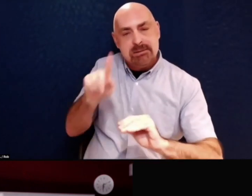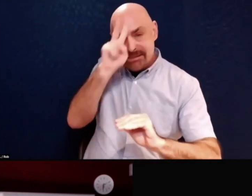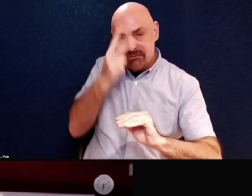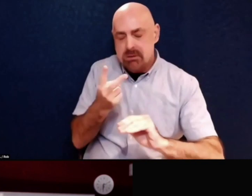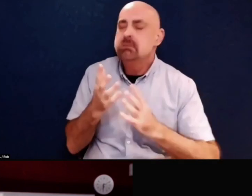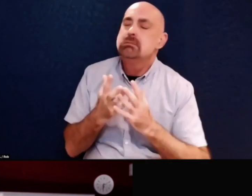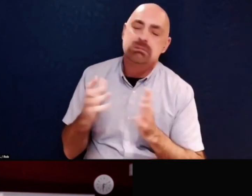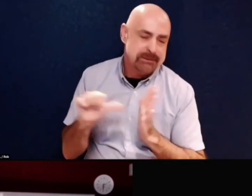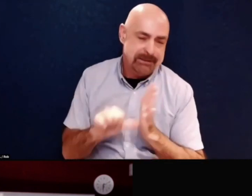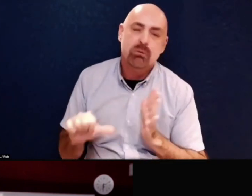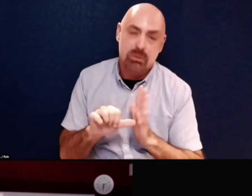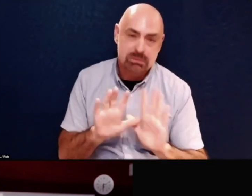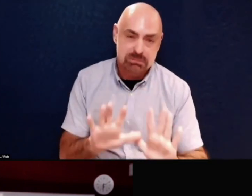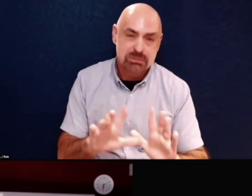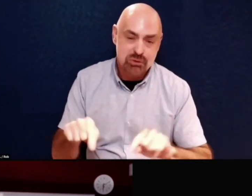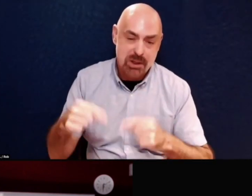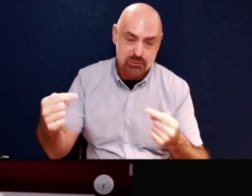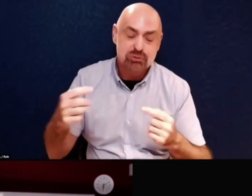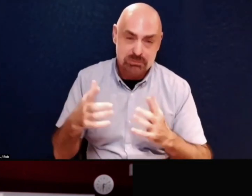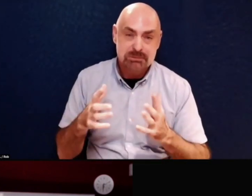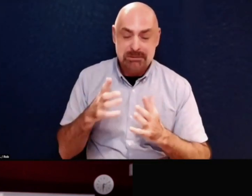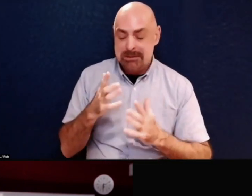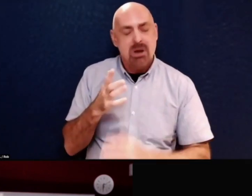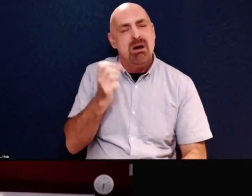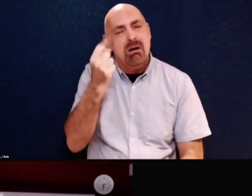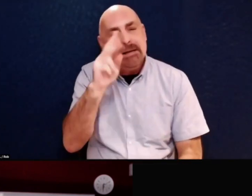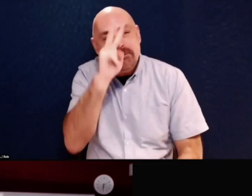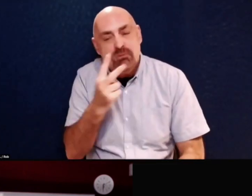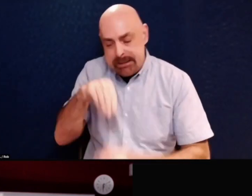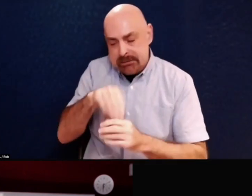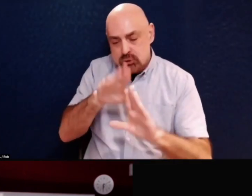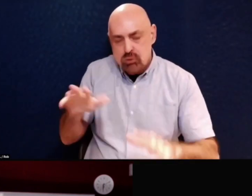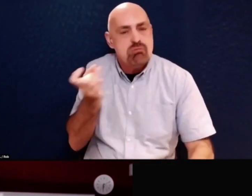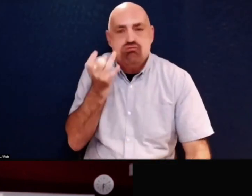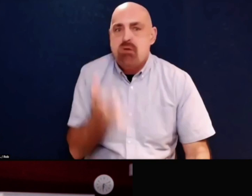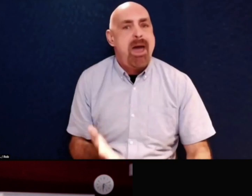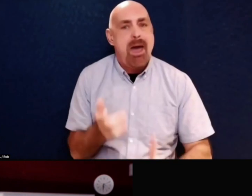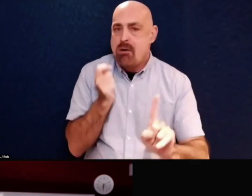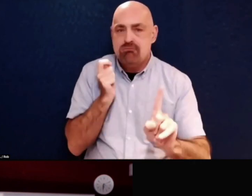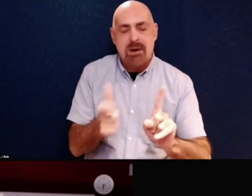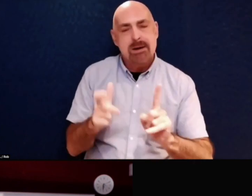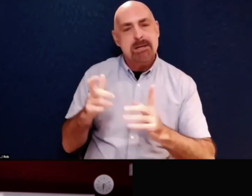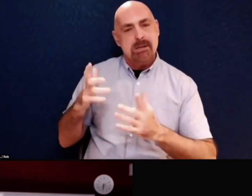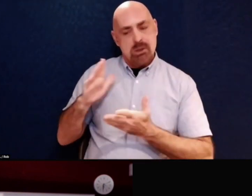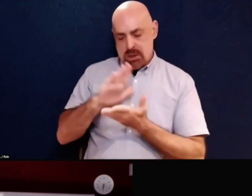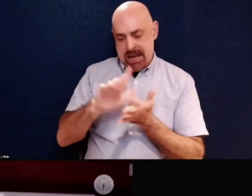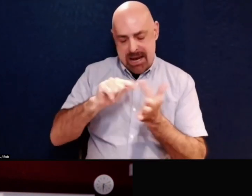challenge. It's a relatively rare condition. It's a relatively heterogeneous condition. So I don't think there's any one point, but